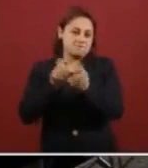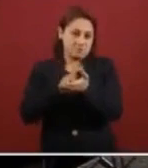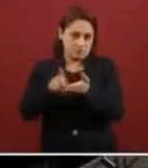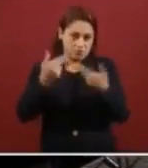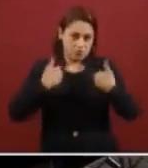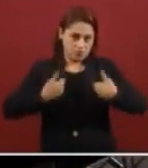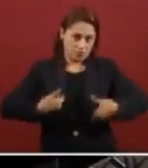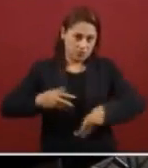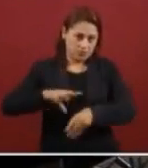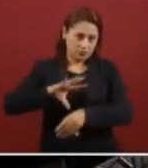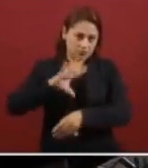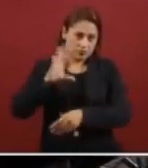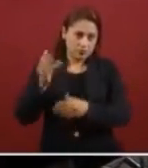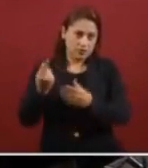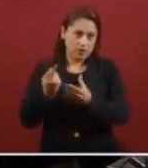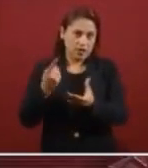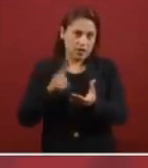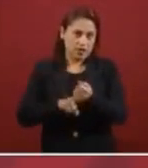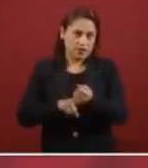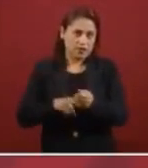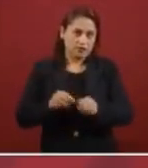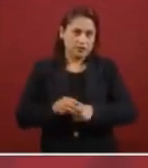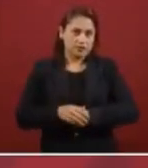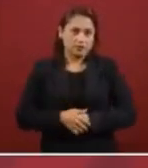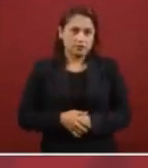human rights. Even though